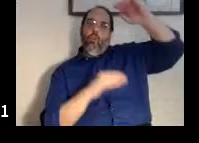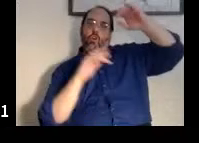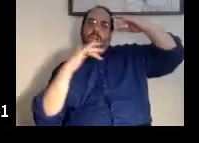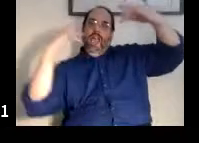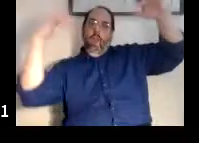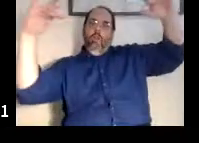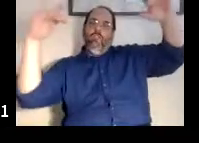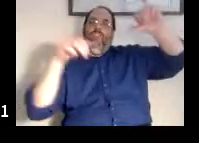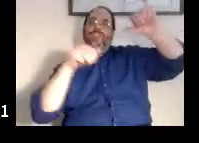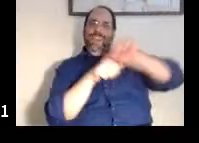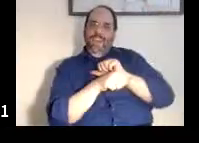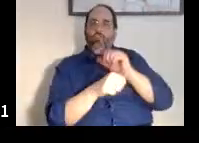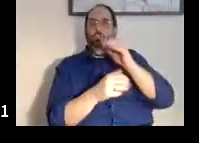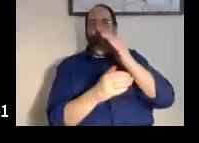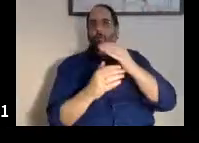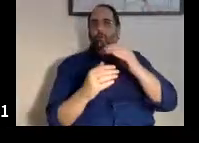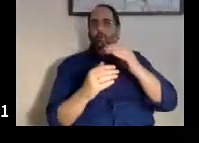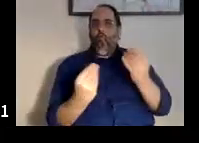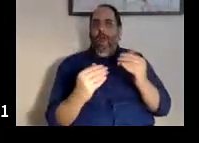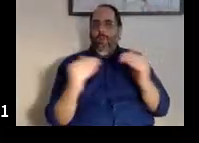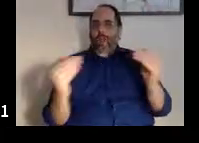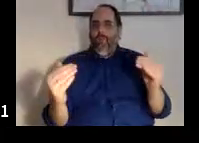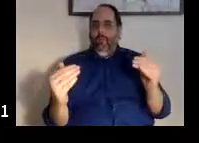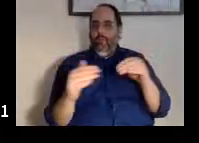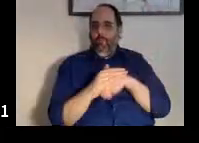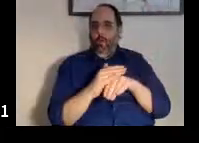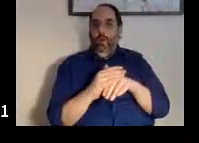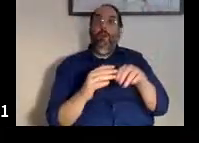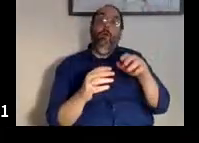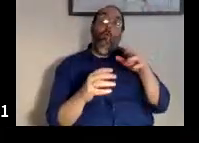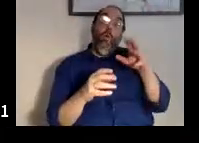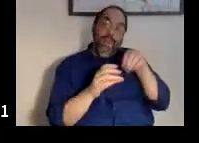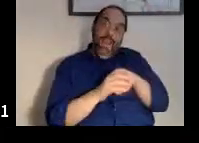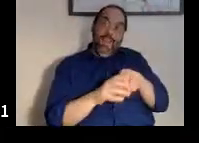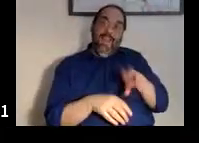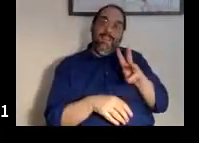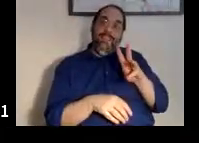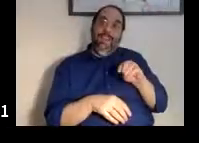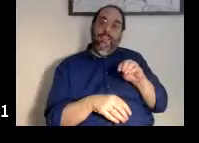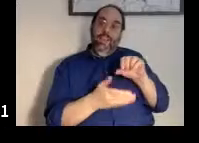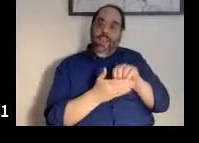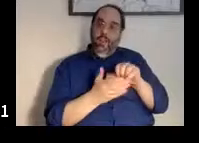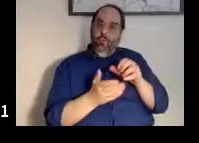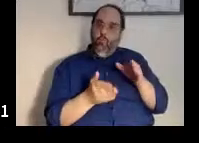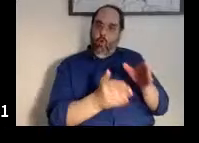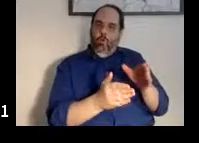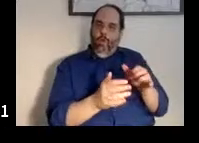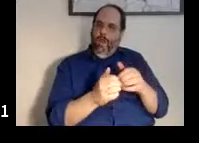play component, remember, on that 60-inch route. And so how do I get in then to this miniature